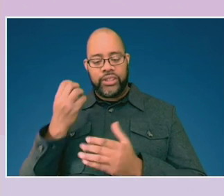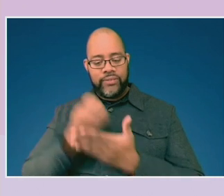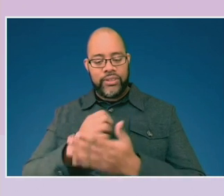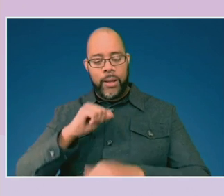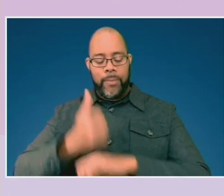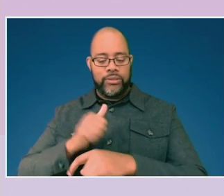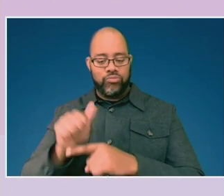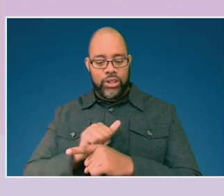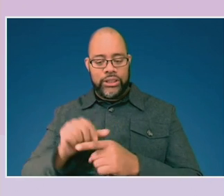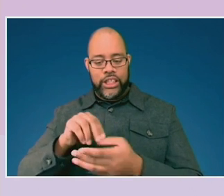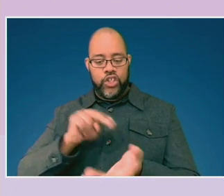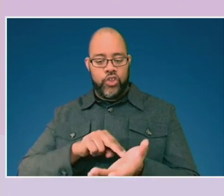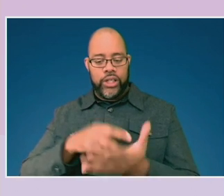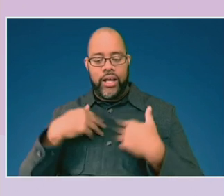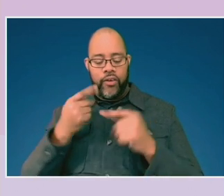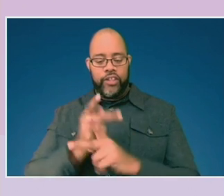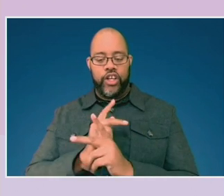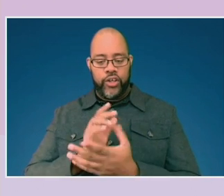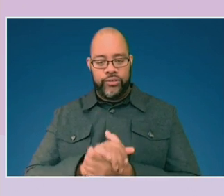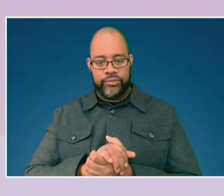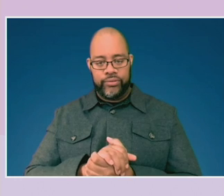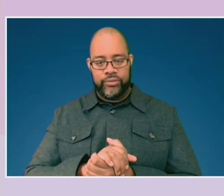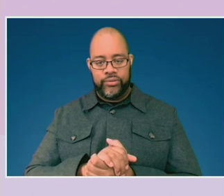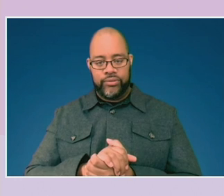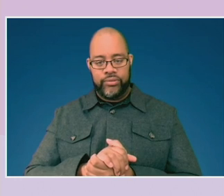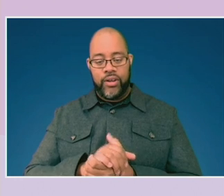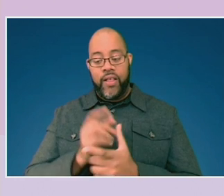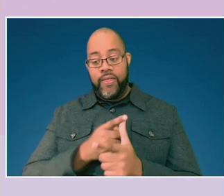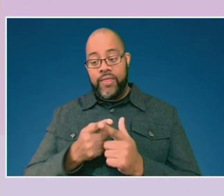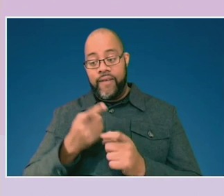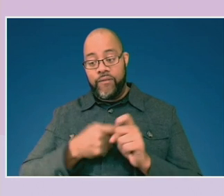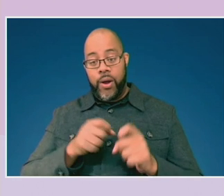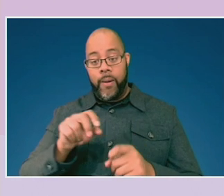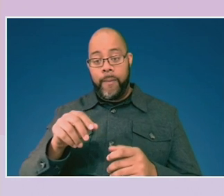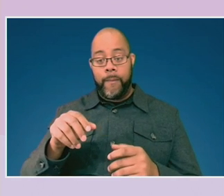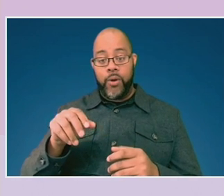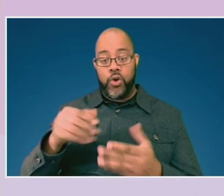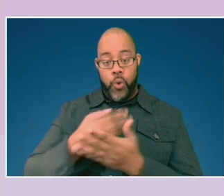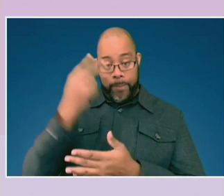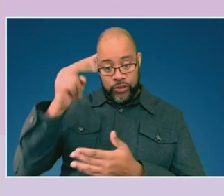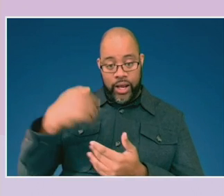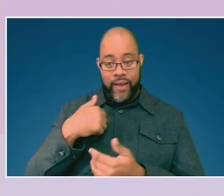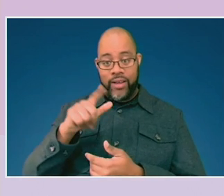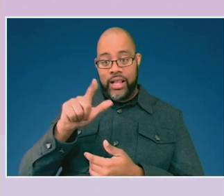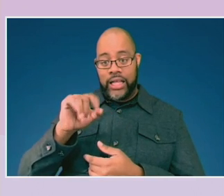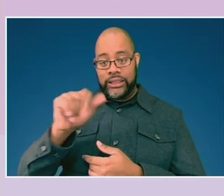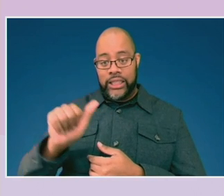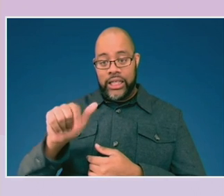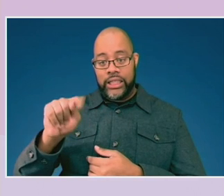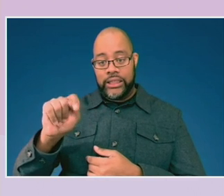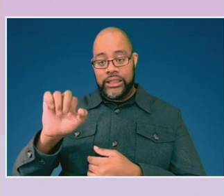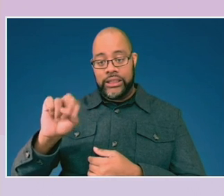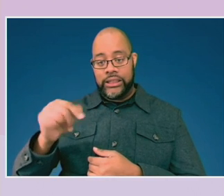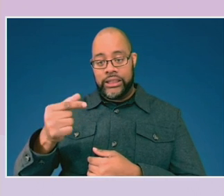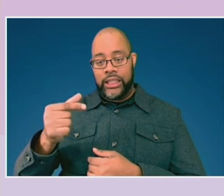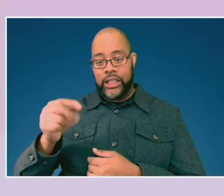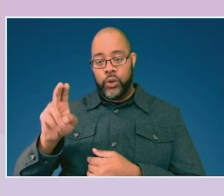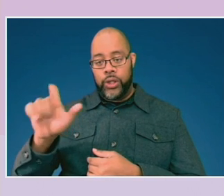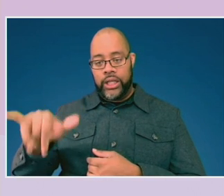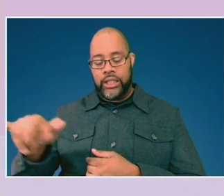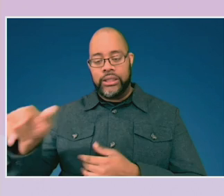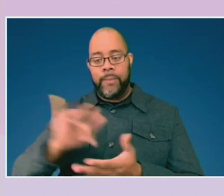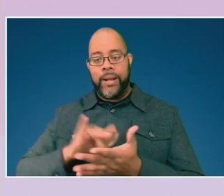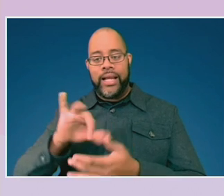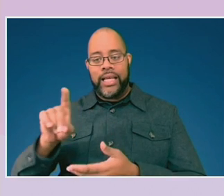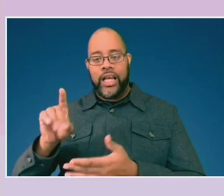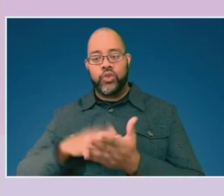in Nursing and Healthcare. And then from New Mexico, we have Liza Tingley, who's been a Medicaid school-based